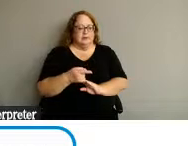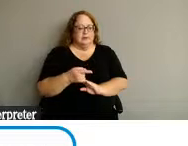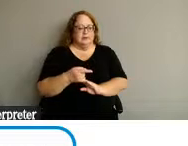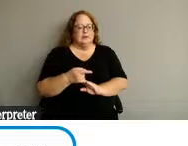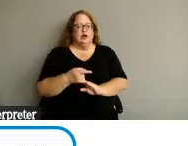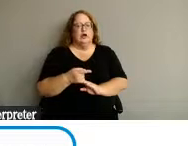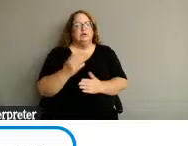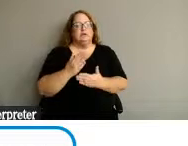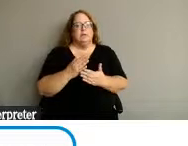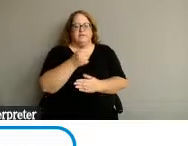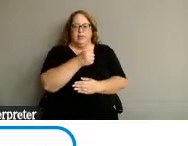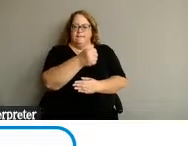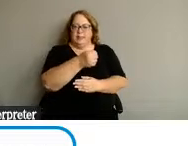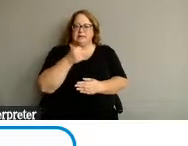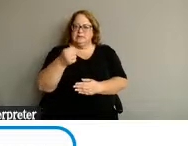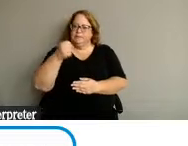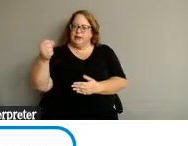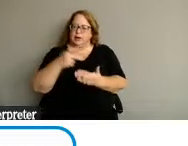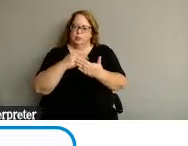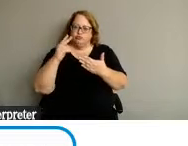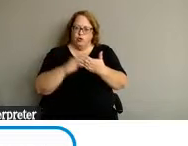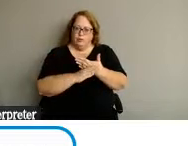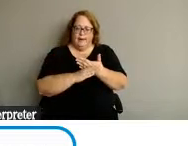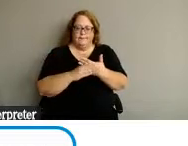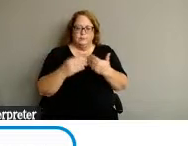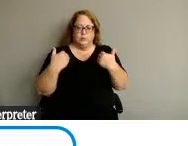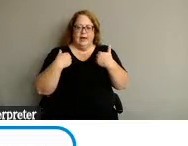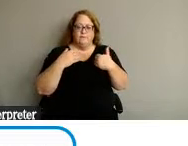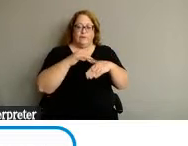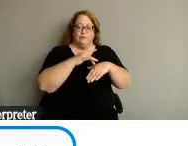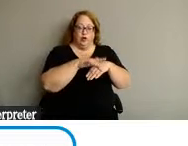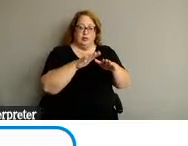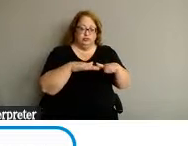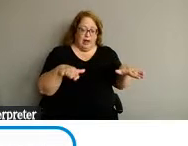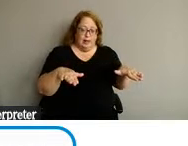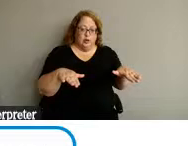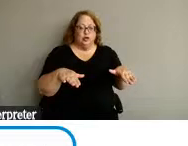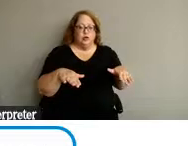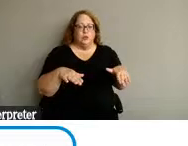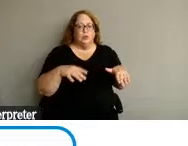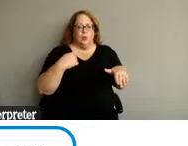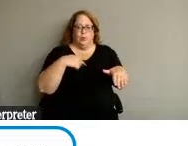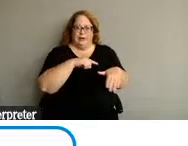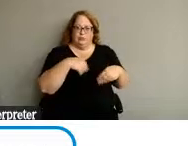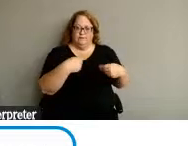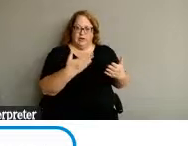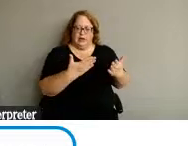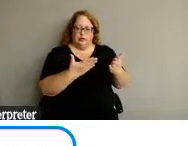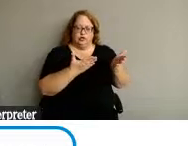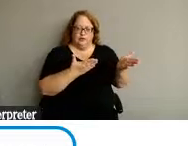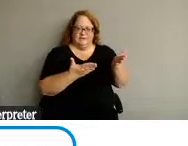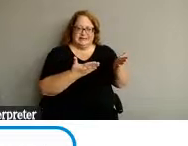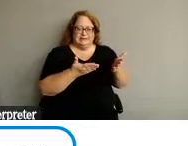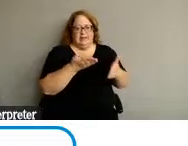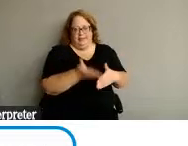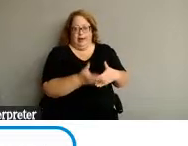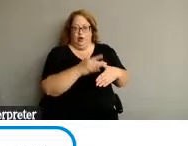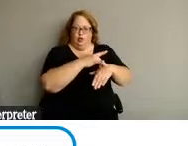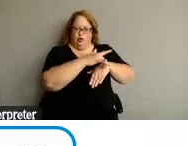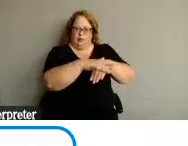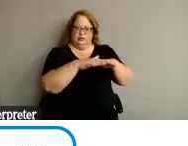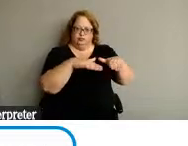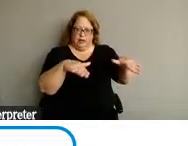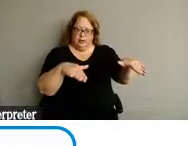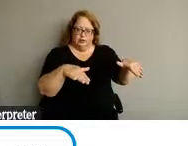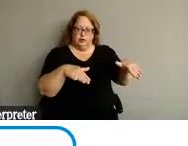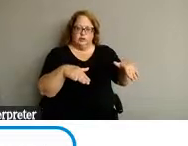some of the placement and program settings that we have. We have the early childhood setting where we provide services in the early childhood